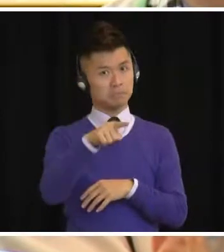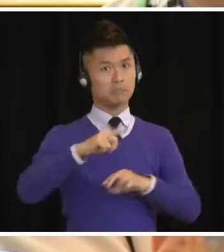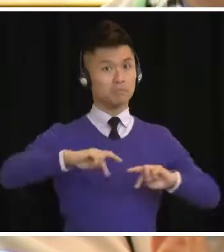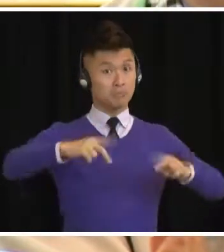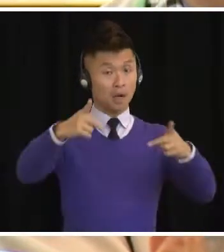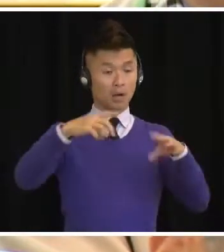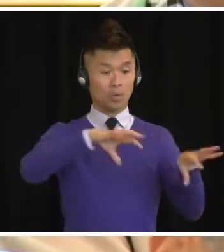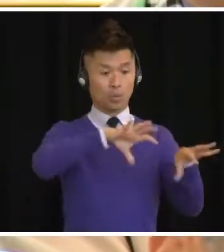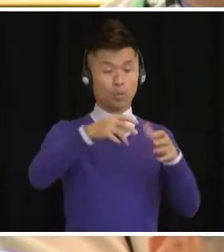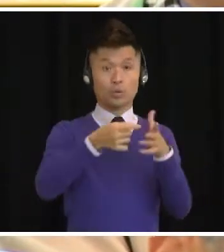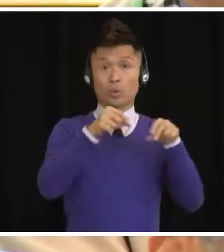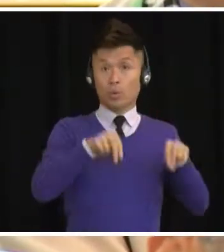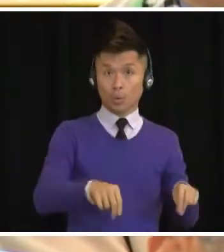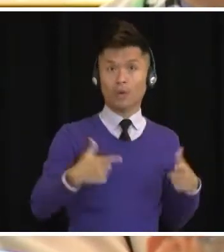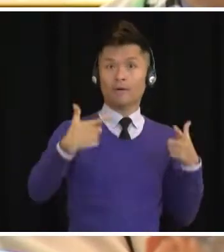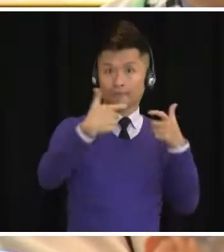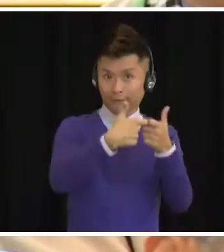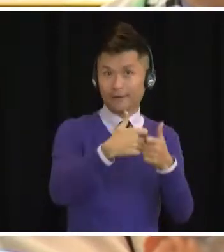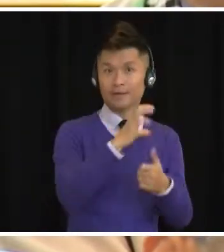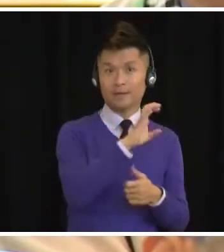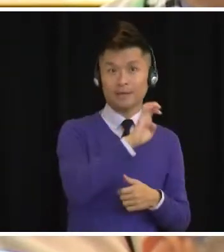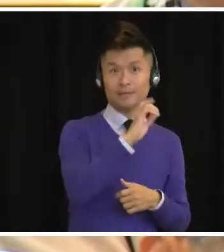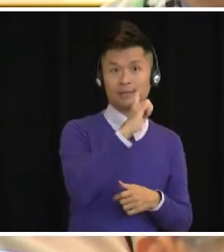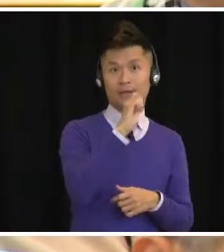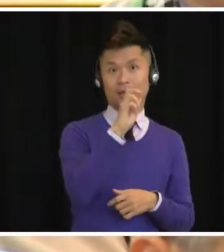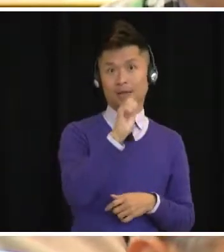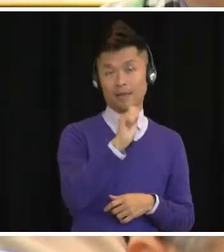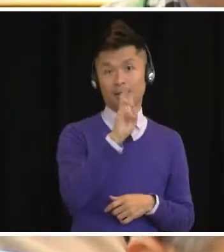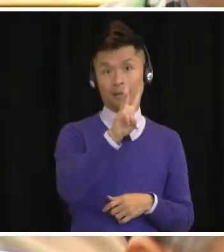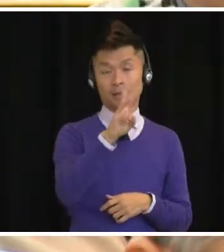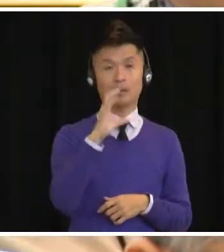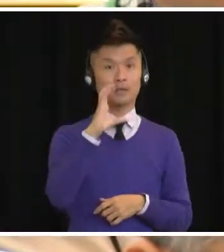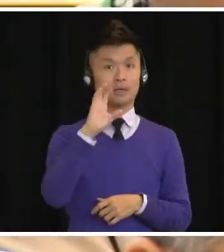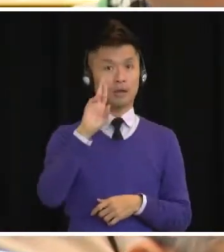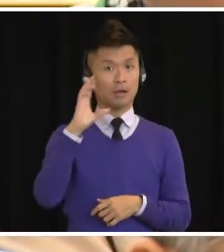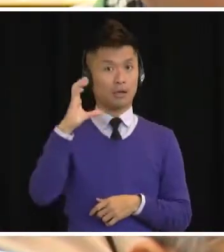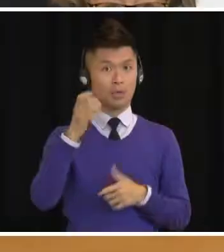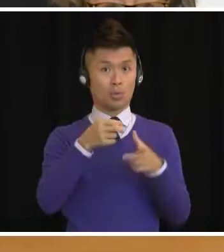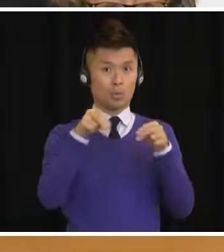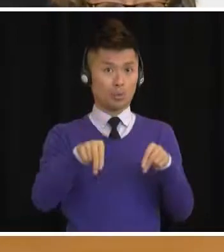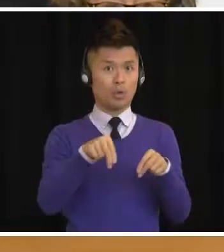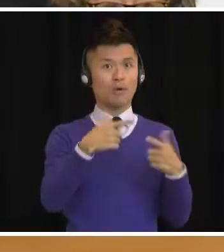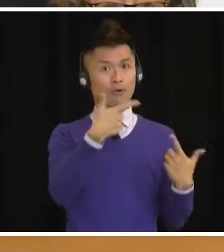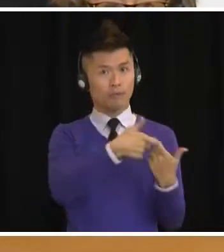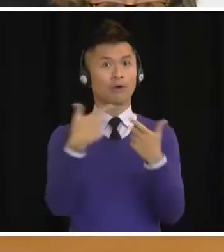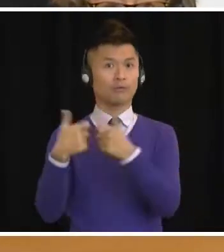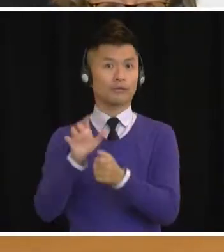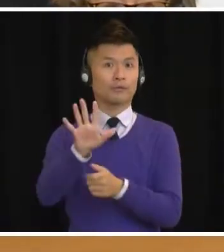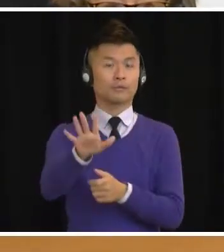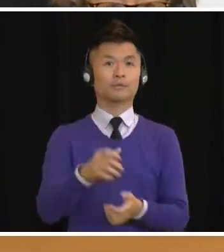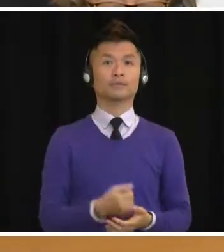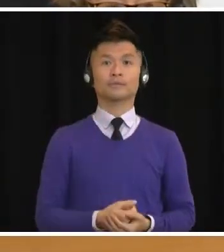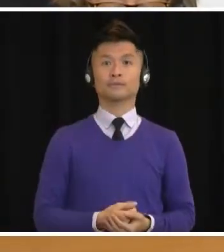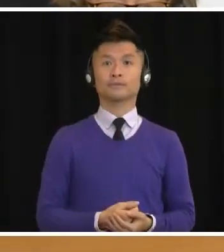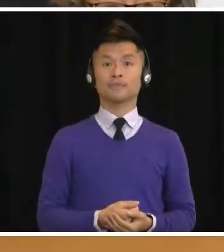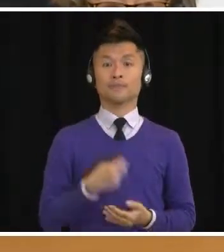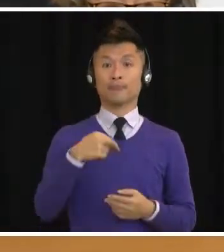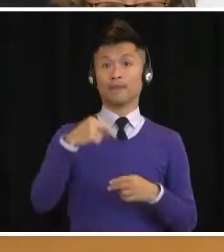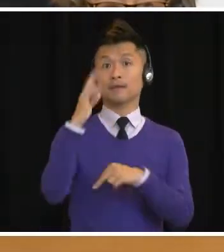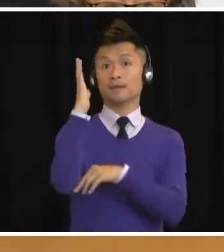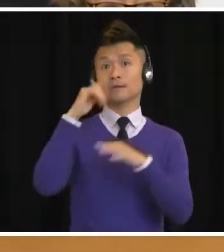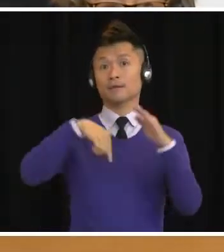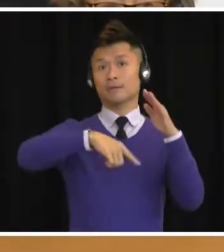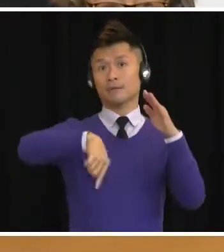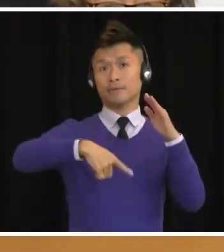And the executive branch of the government, by which I mean Ministry of Justice, believe that this